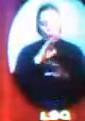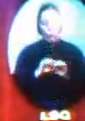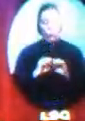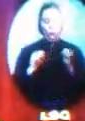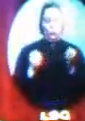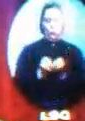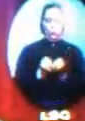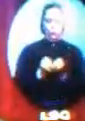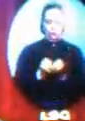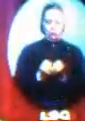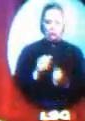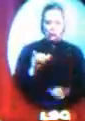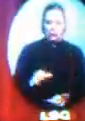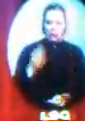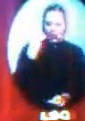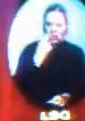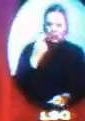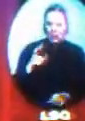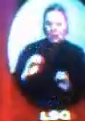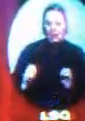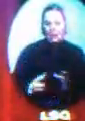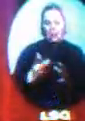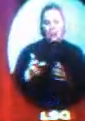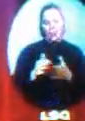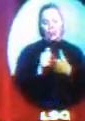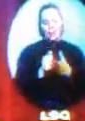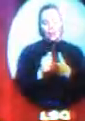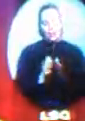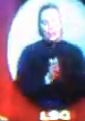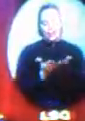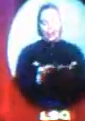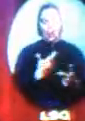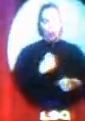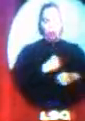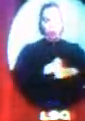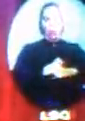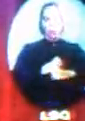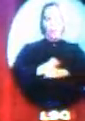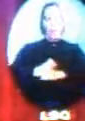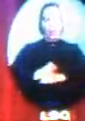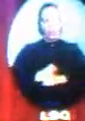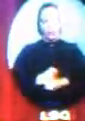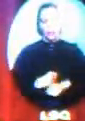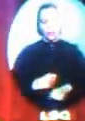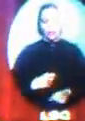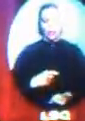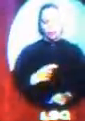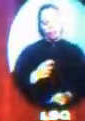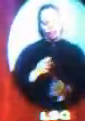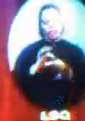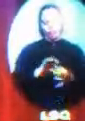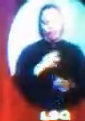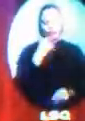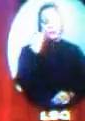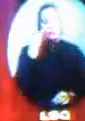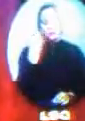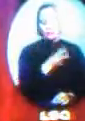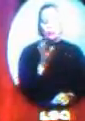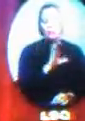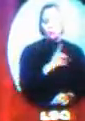new arrivals in Canada may lead to social unrest. And this is why he created a